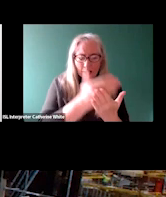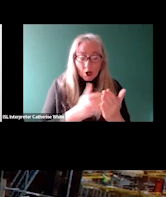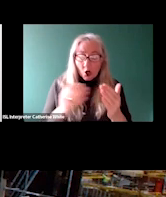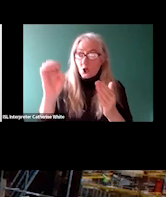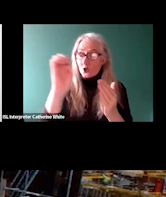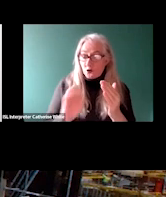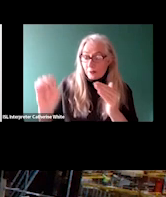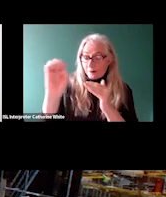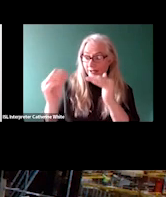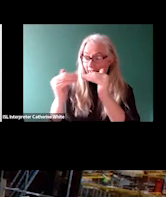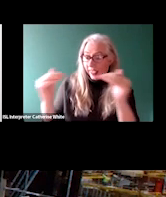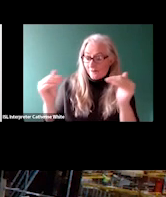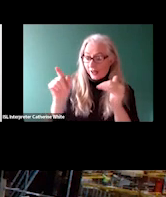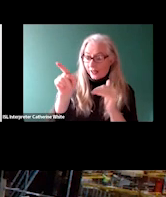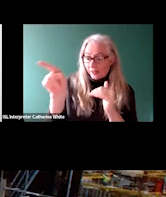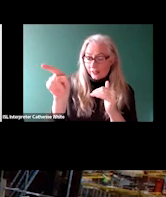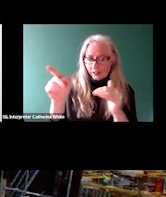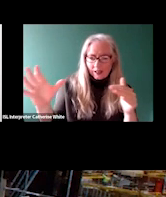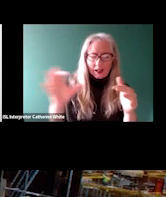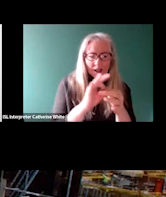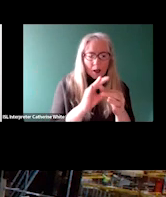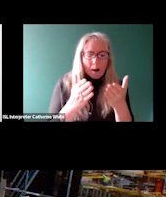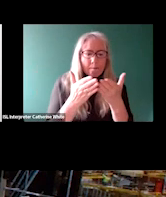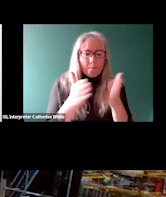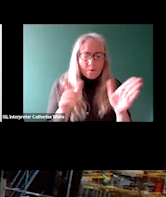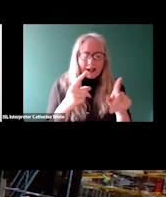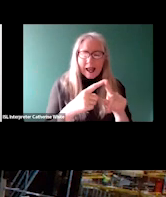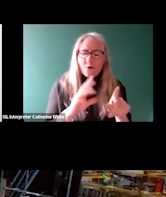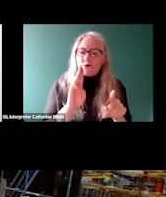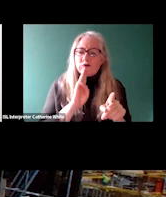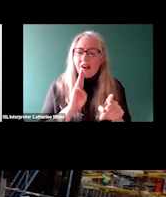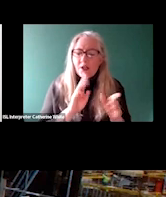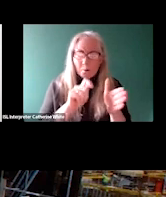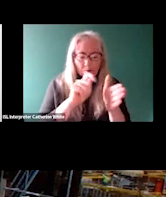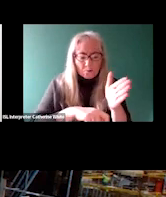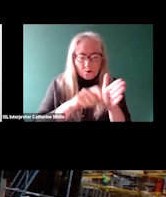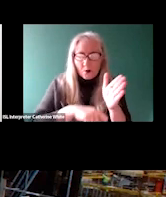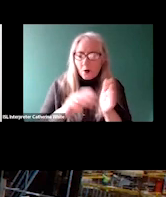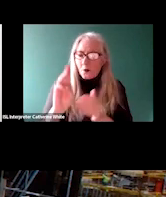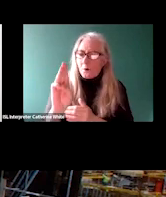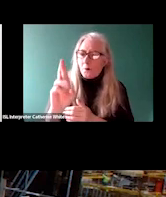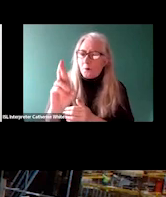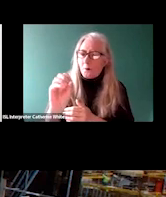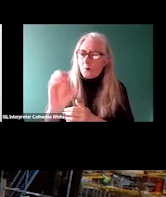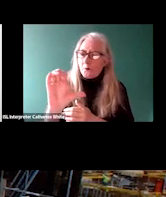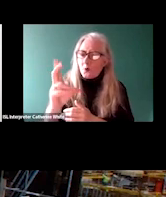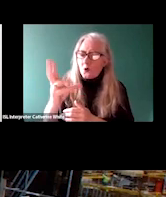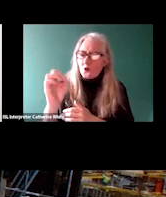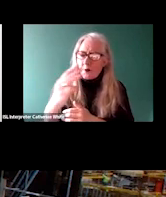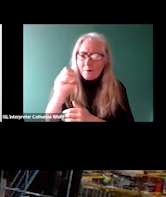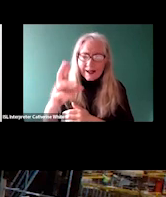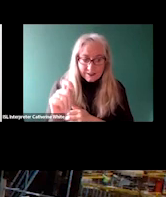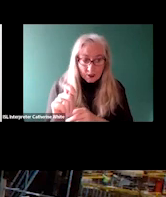level was in the context of public and private procurement. And when we look at the importance